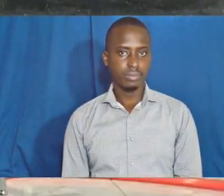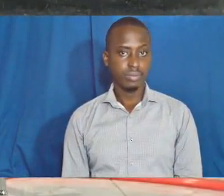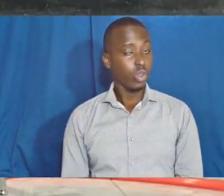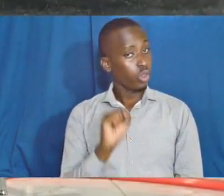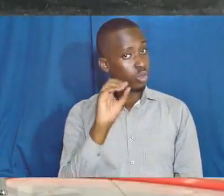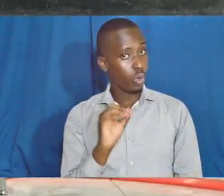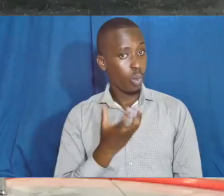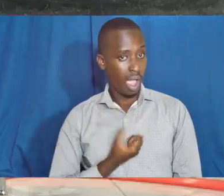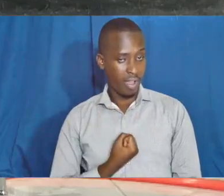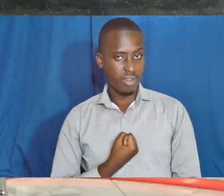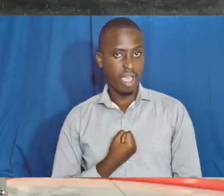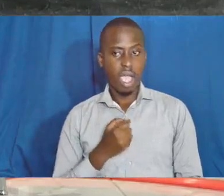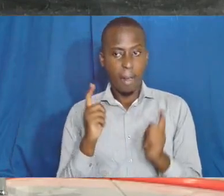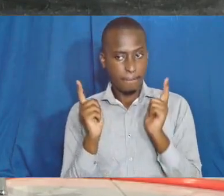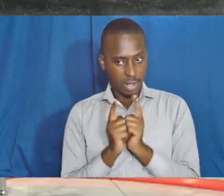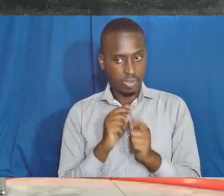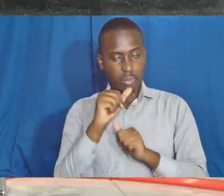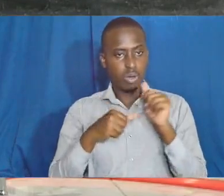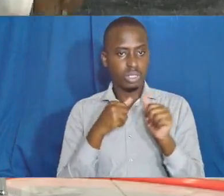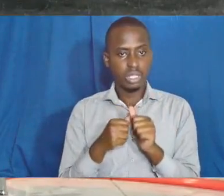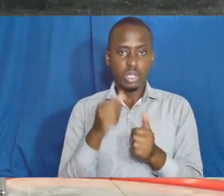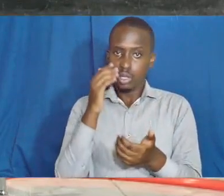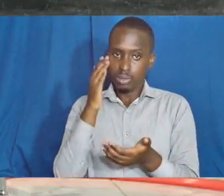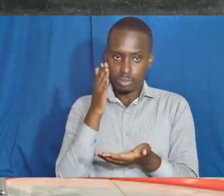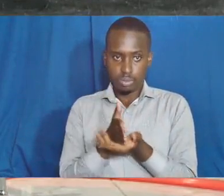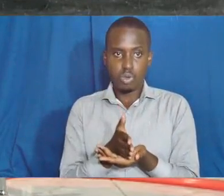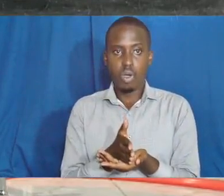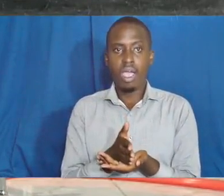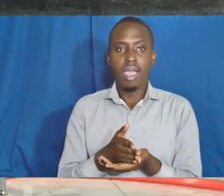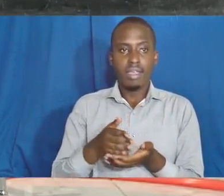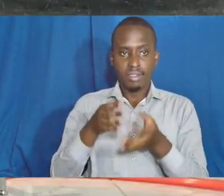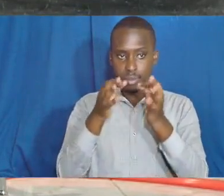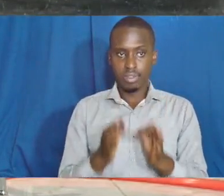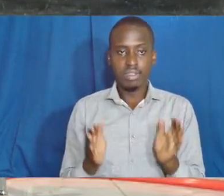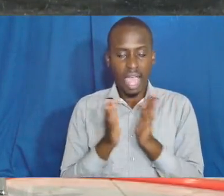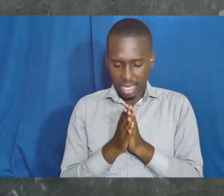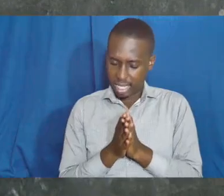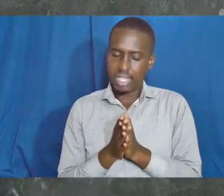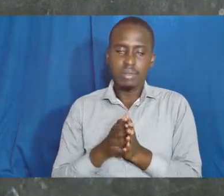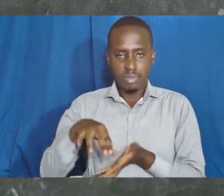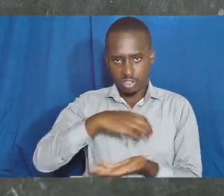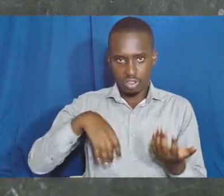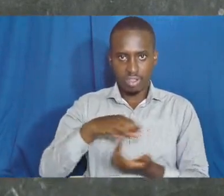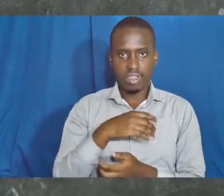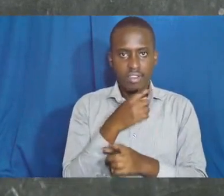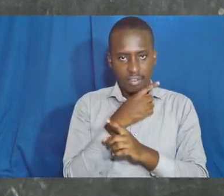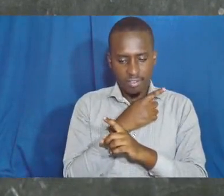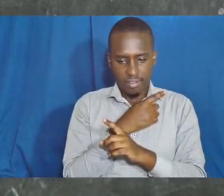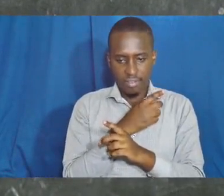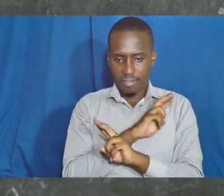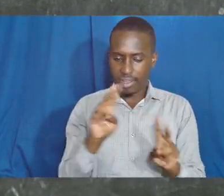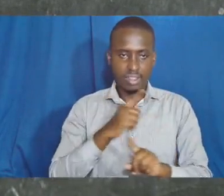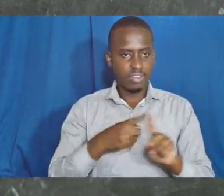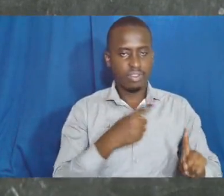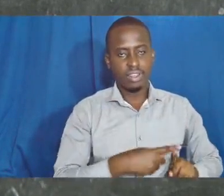So we have briefly talked about the pure substances, and then we have mixtures. Very different types of